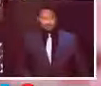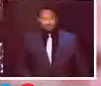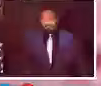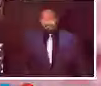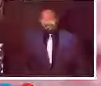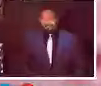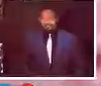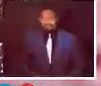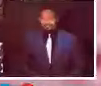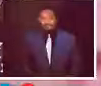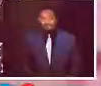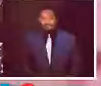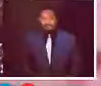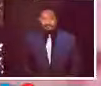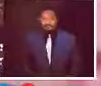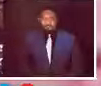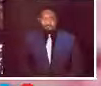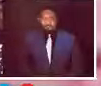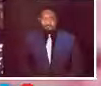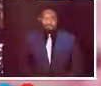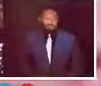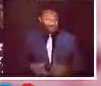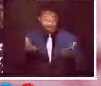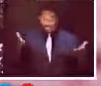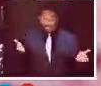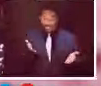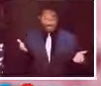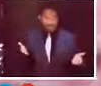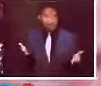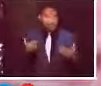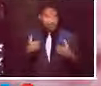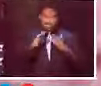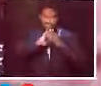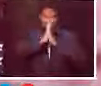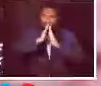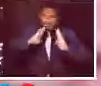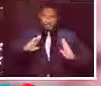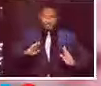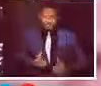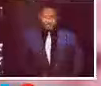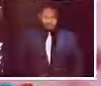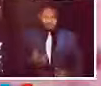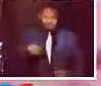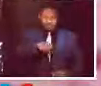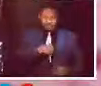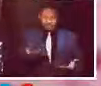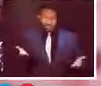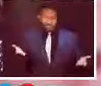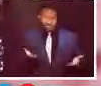Speaker, there is peace in this chamber. Let's maintain that peace. We are here as a